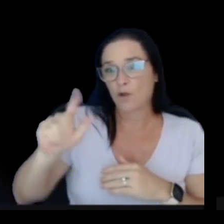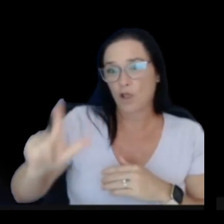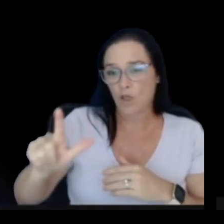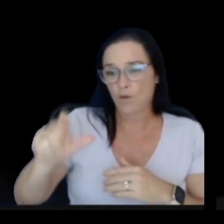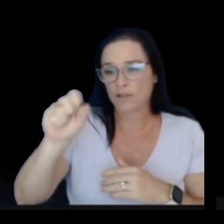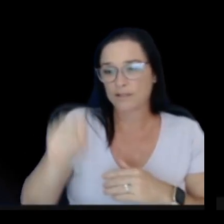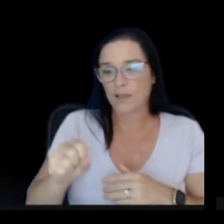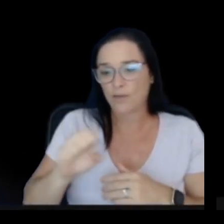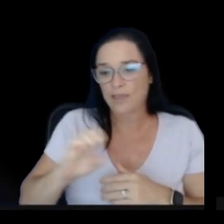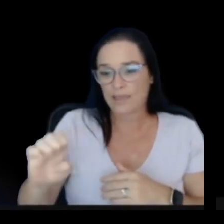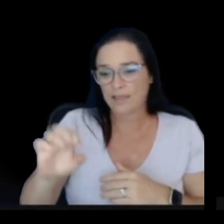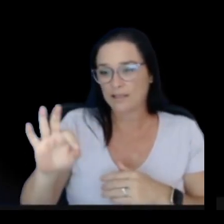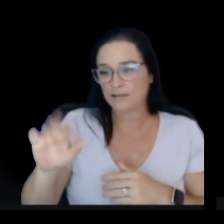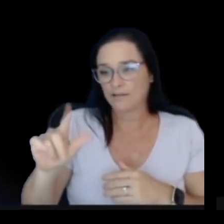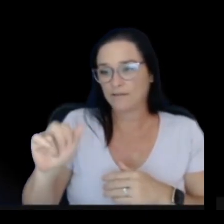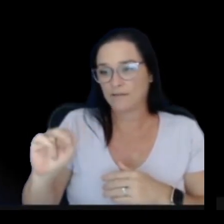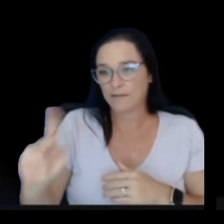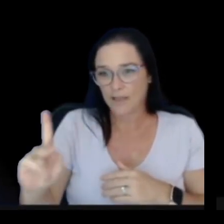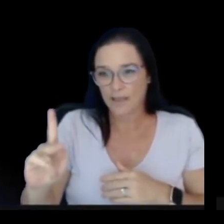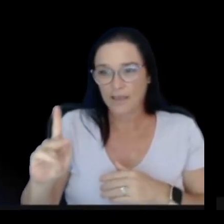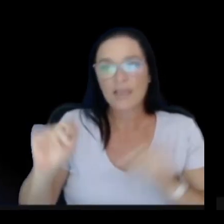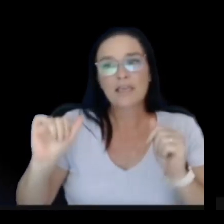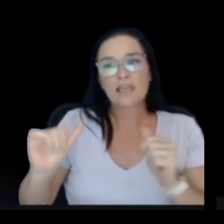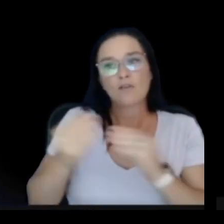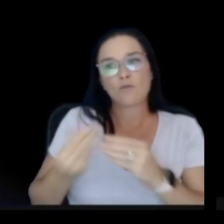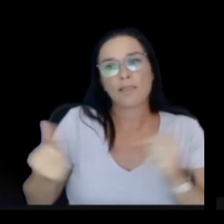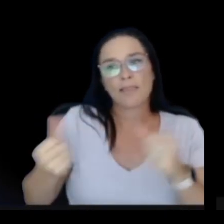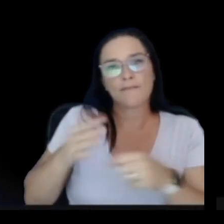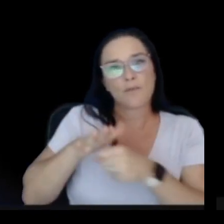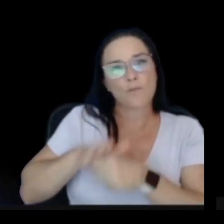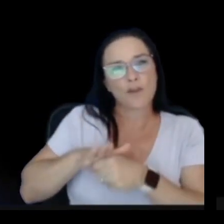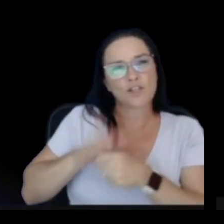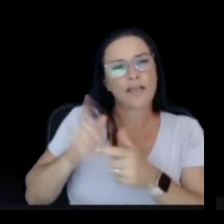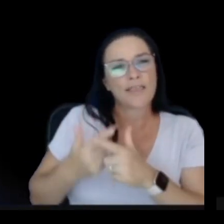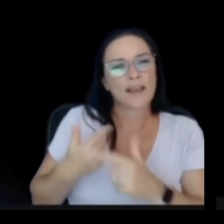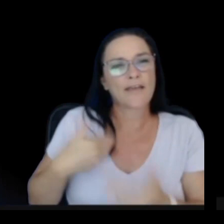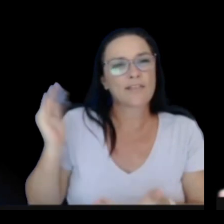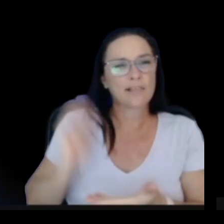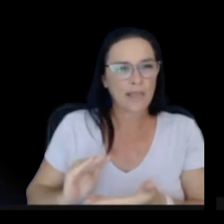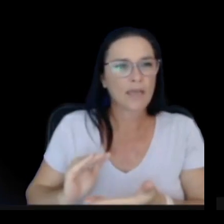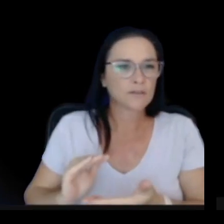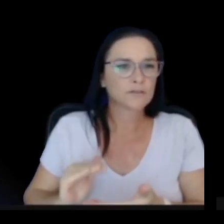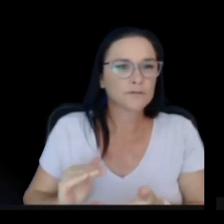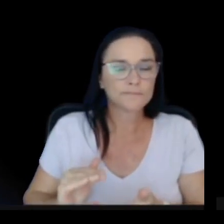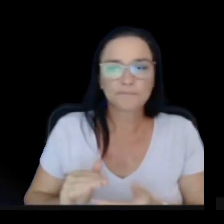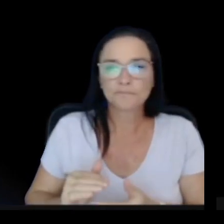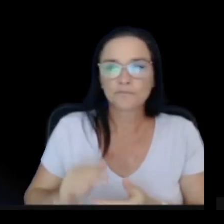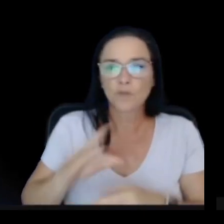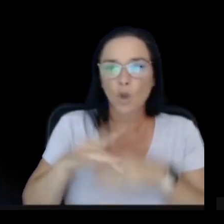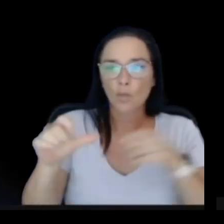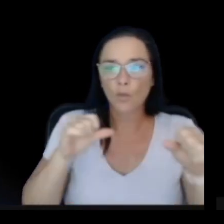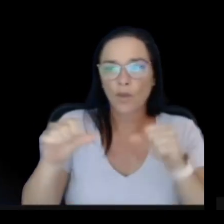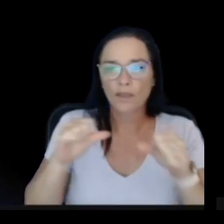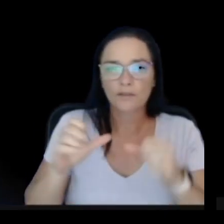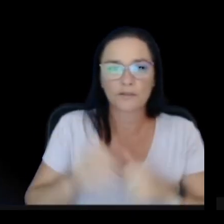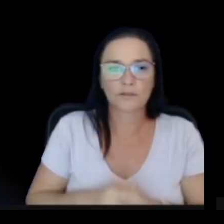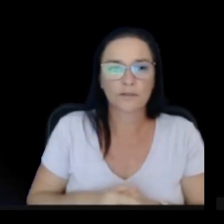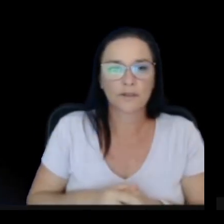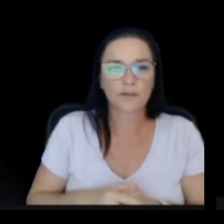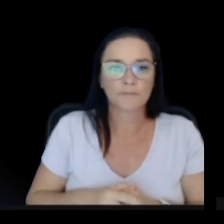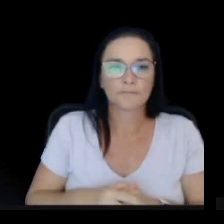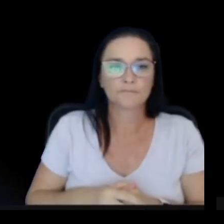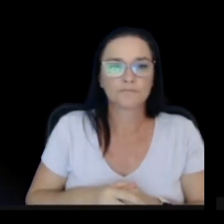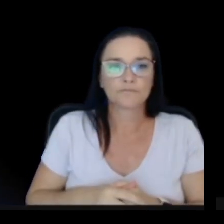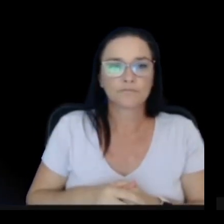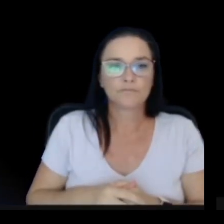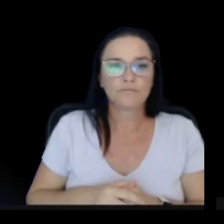can be relieve the pressure and quake a little bit less as well. So the more the rocks can move out of the way, the less pressure can build,